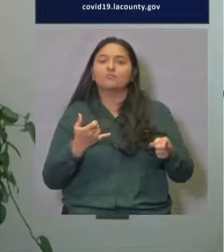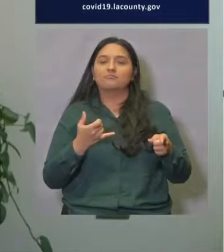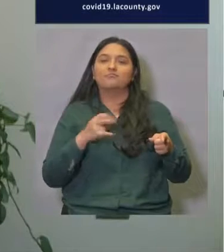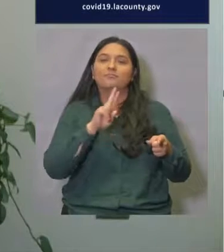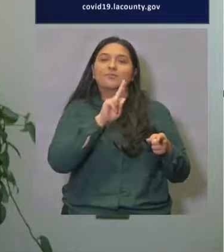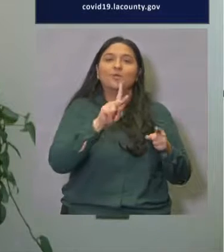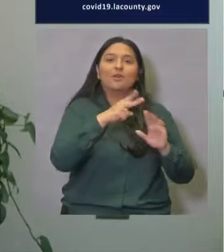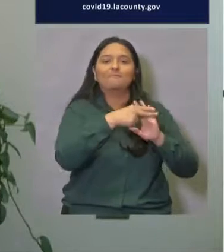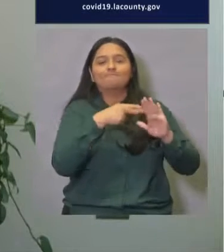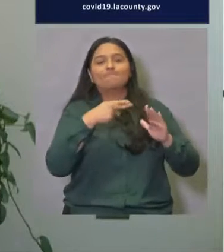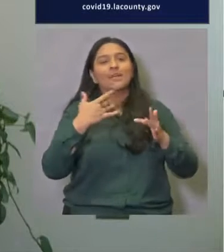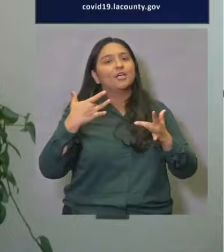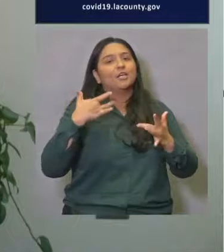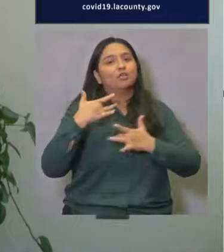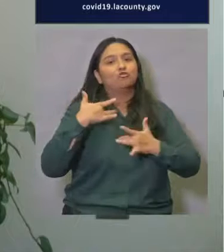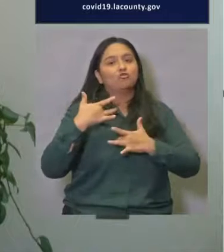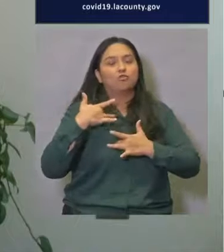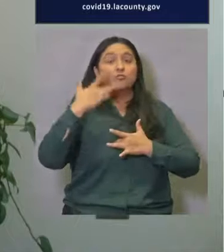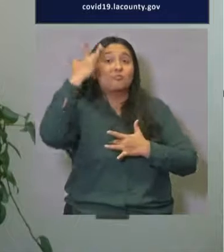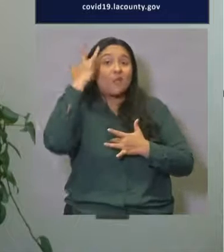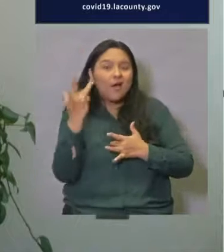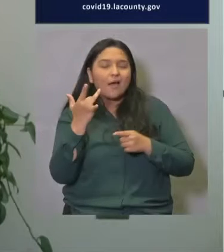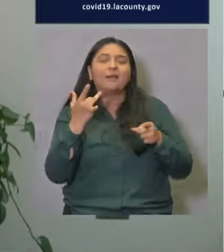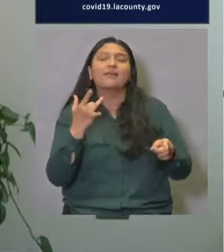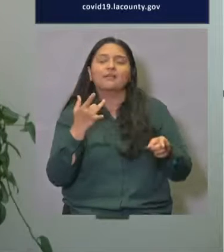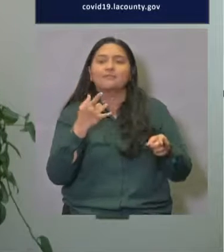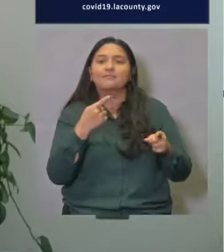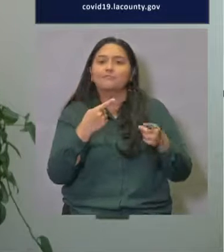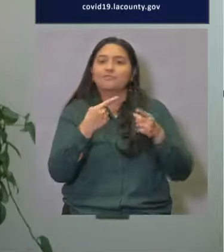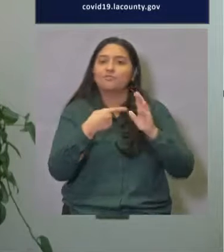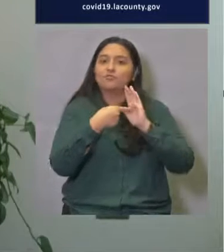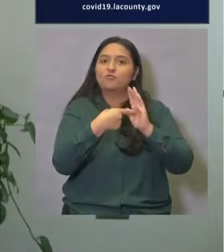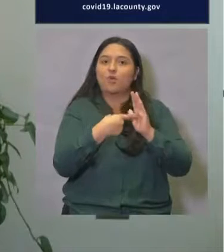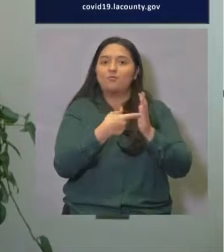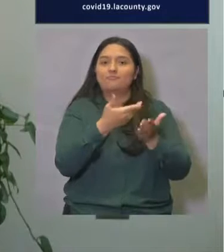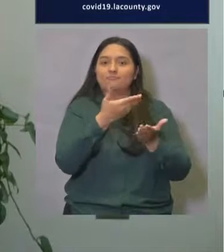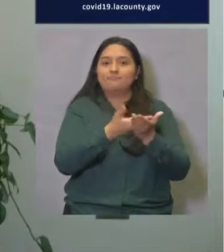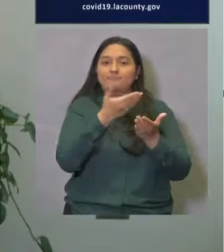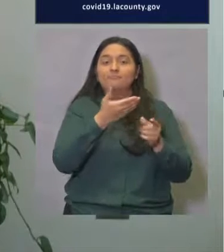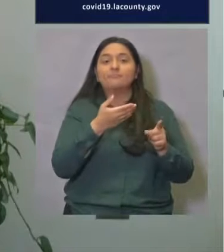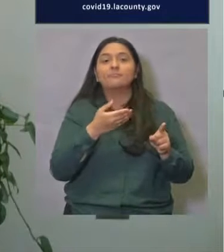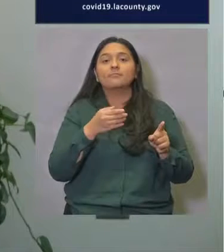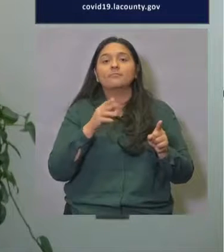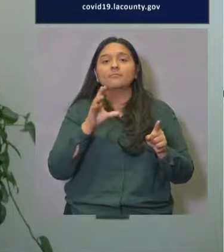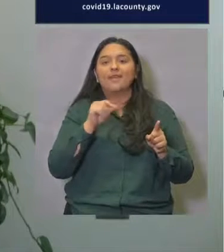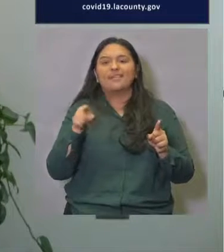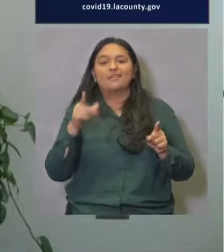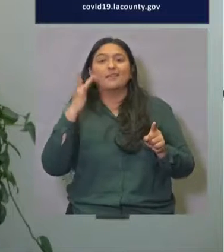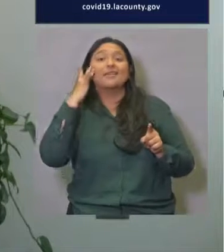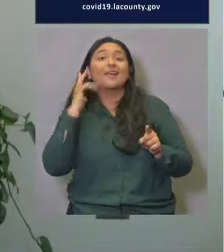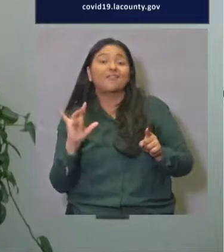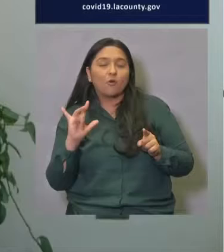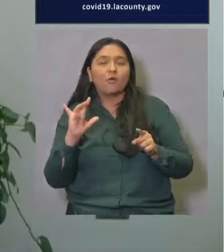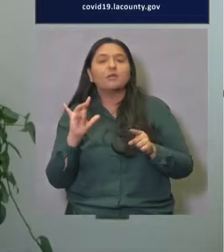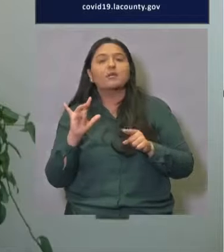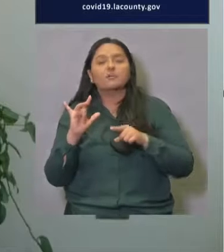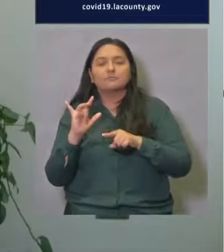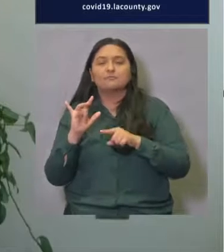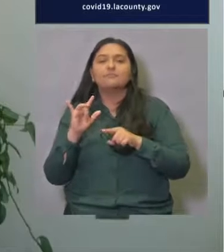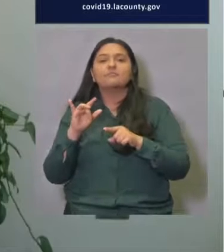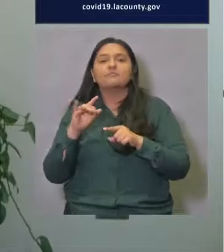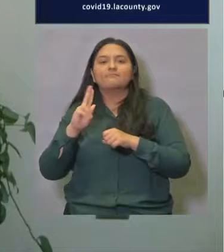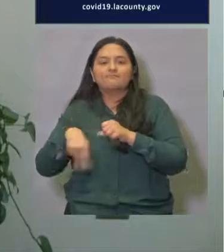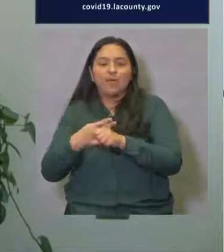concern because there is increasing evidence that that California variant is also likely to be more infectious, which